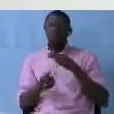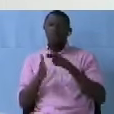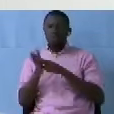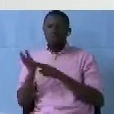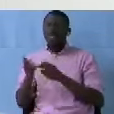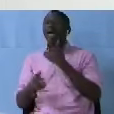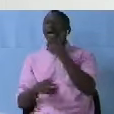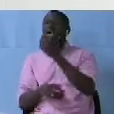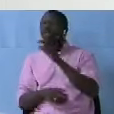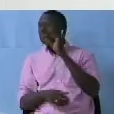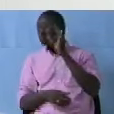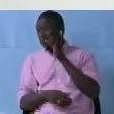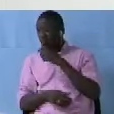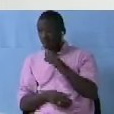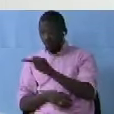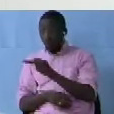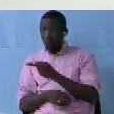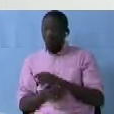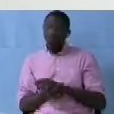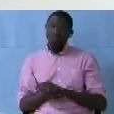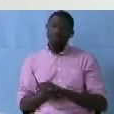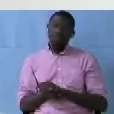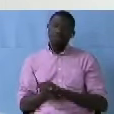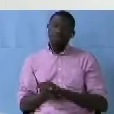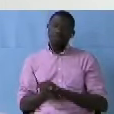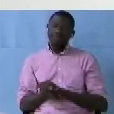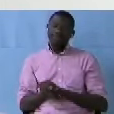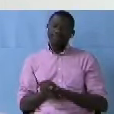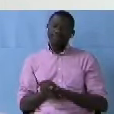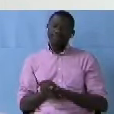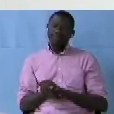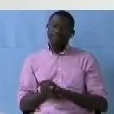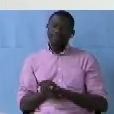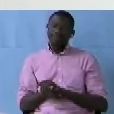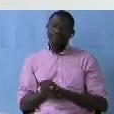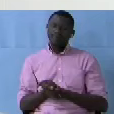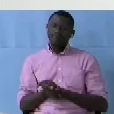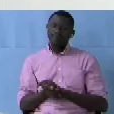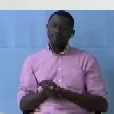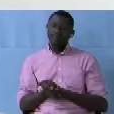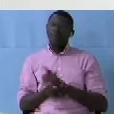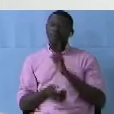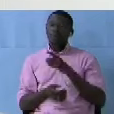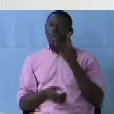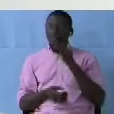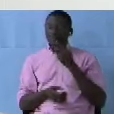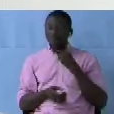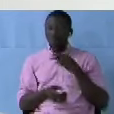mom soxla wut binda mun nga ko wax rek ak mo. But if it's a procedure which means